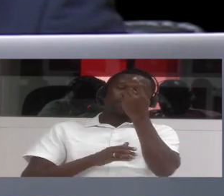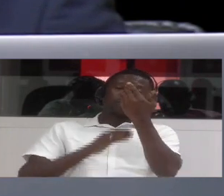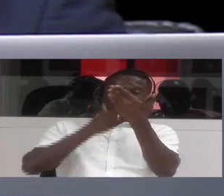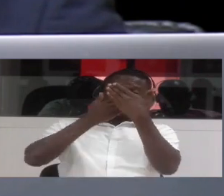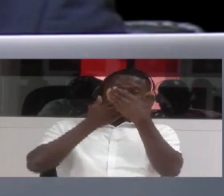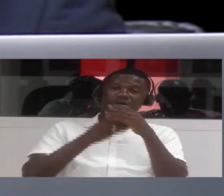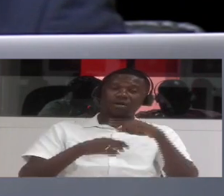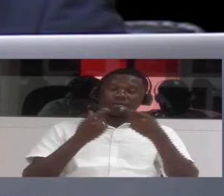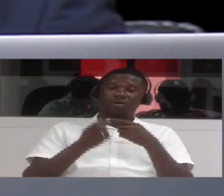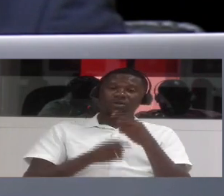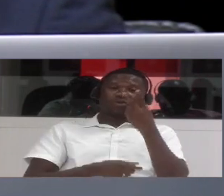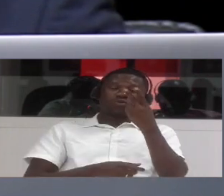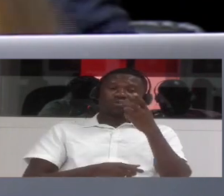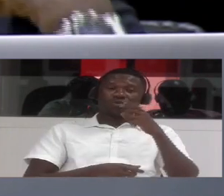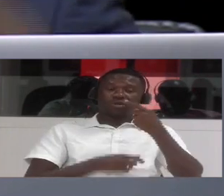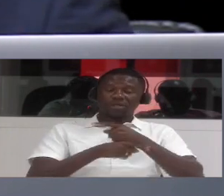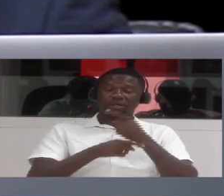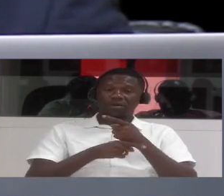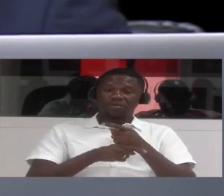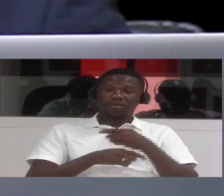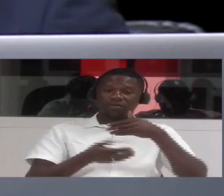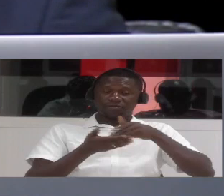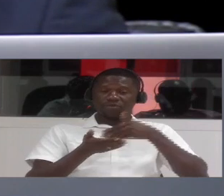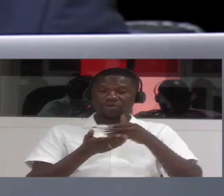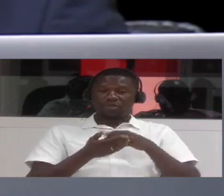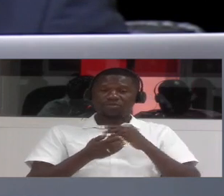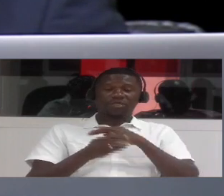killed in Karang, Amdalai.